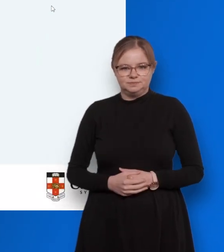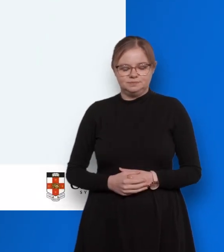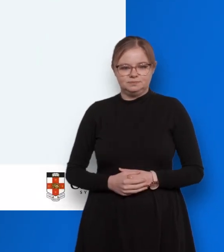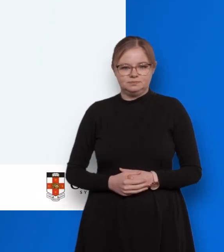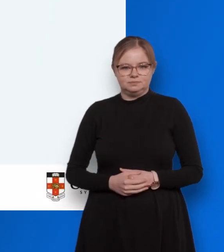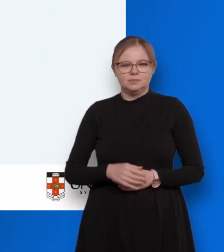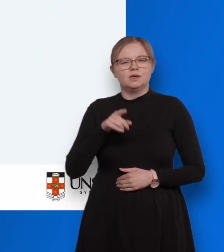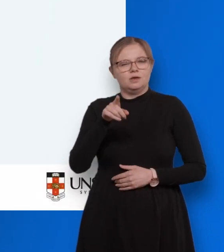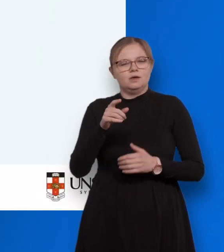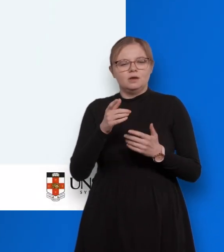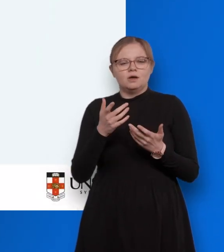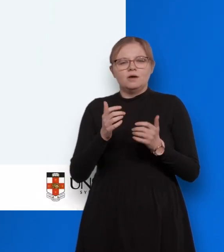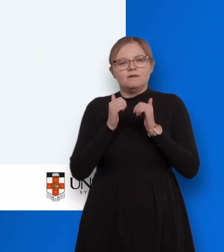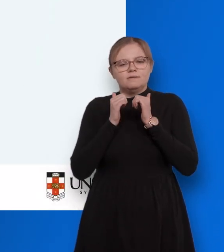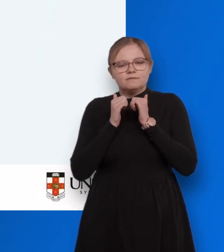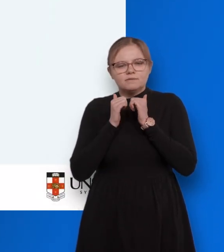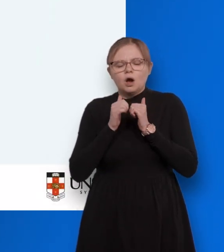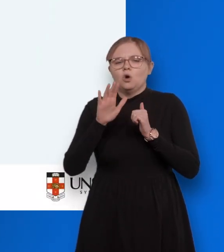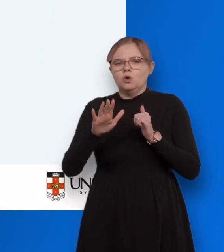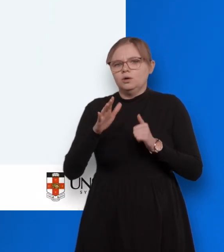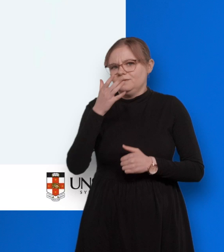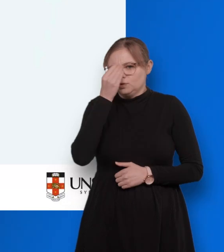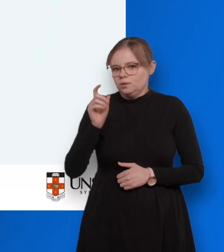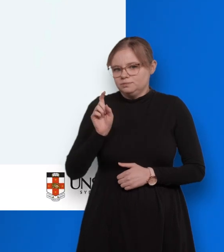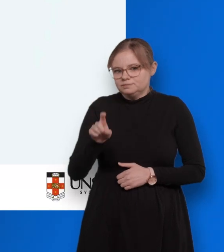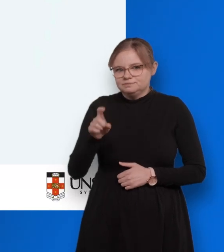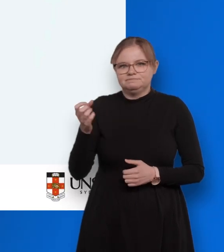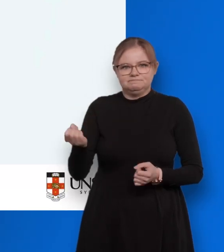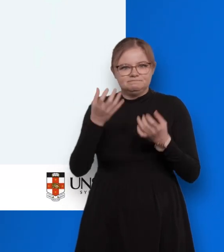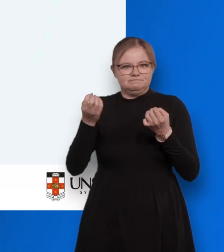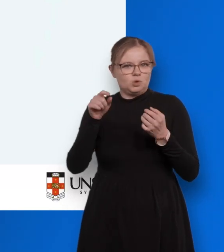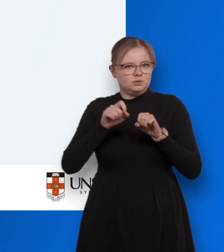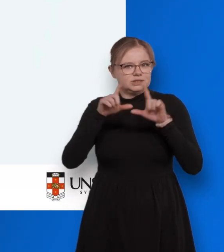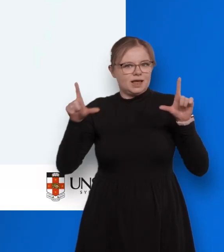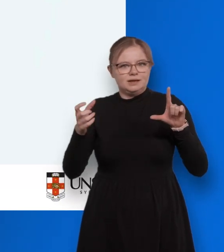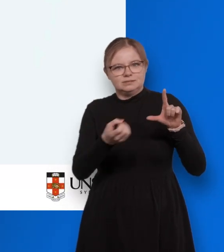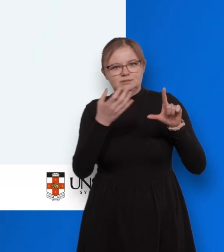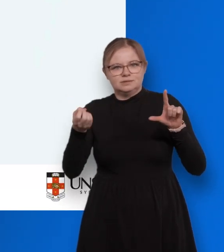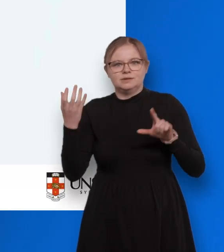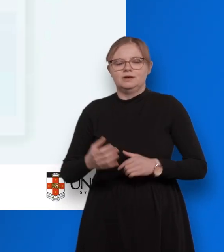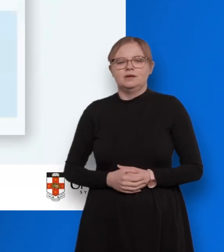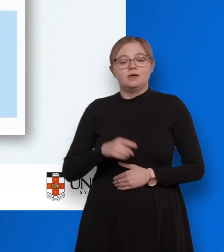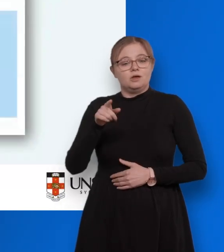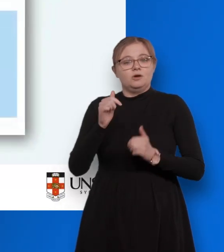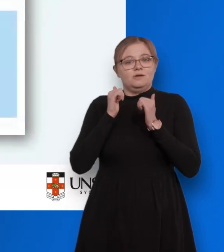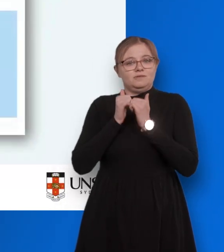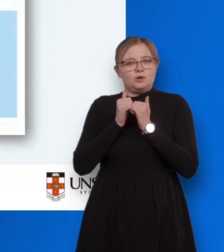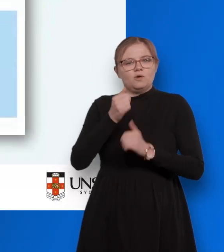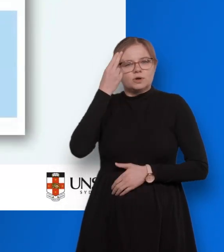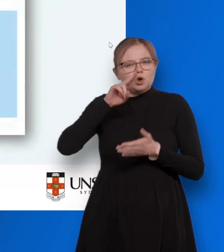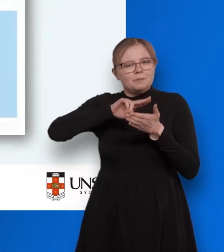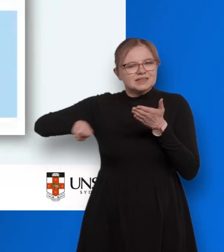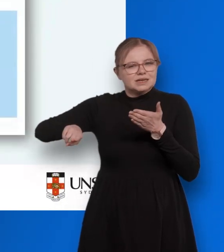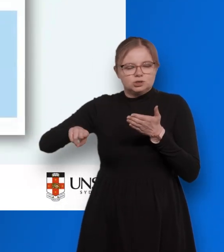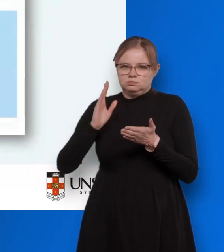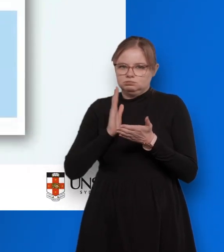The value of anonymity, oh, I've forgotten I have animations here. You can go ahead and make the 2 images appear, sorry. The value of anonymization is pretty clear. Most